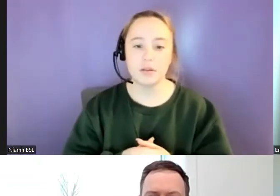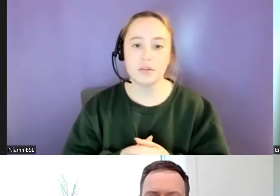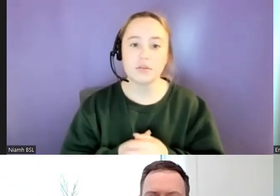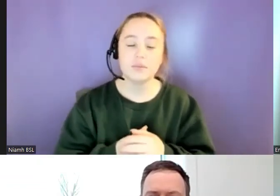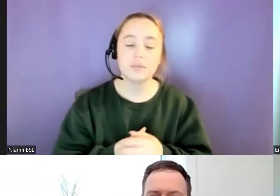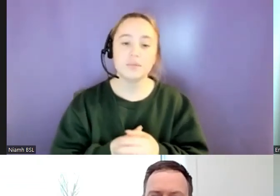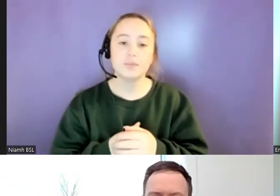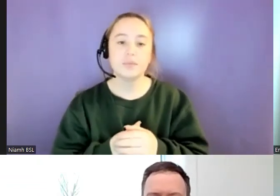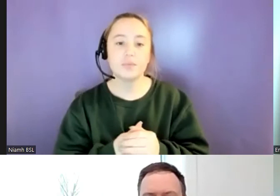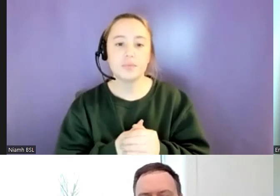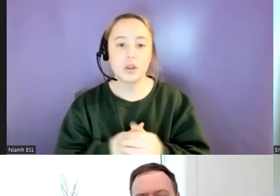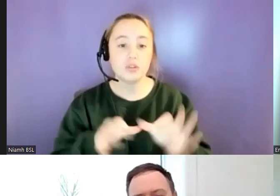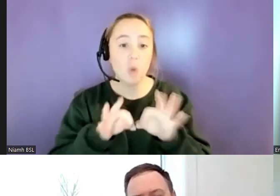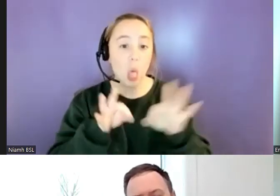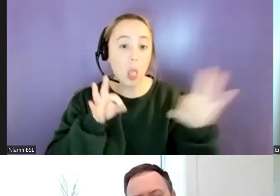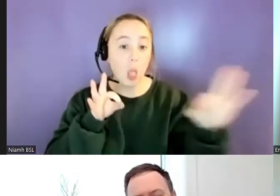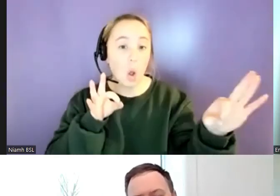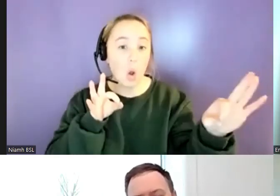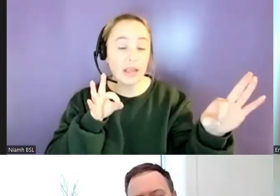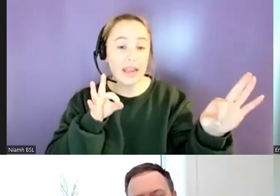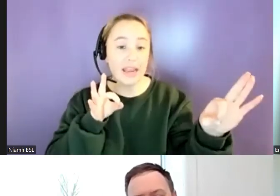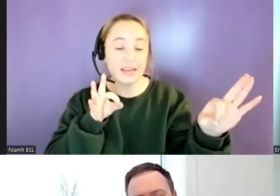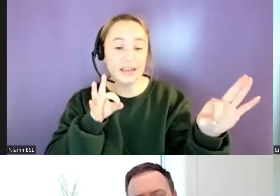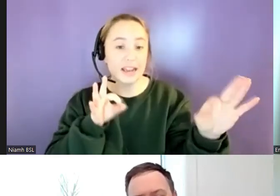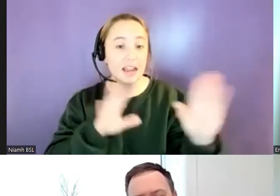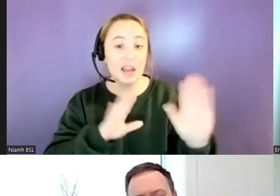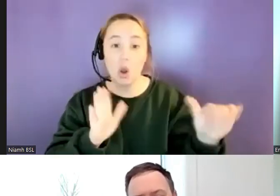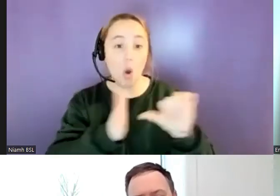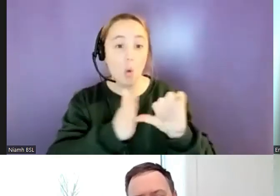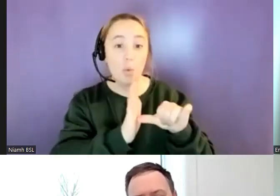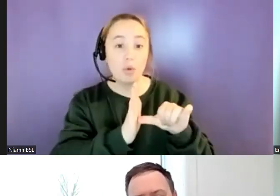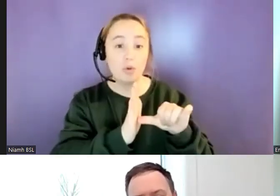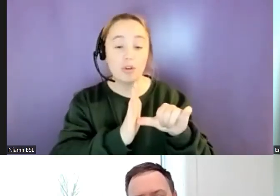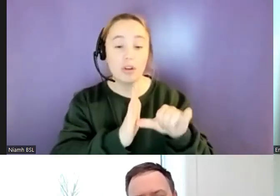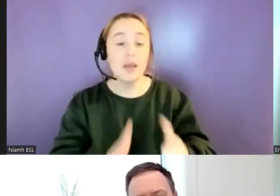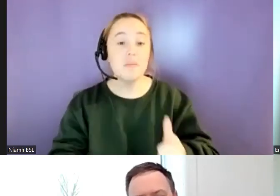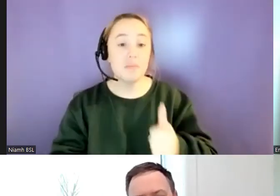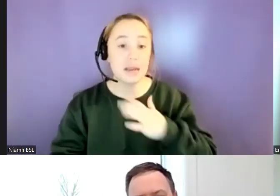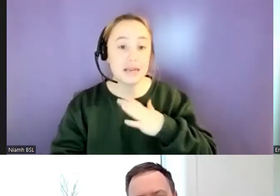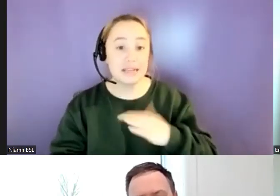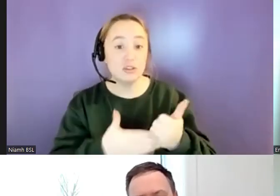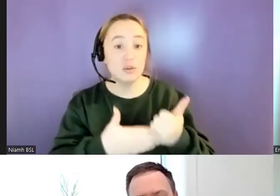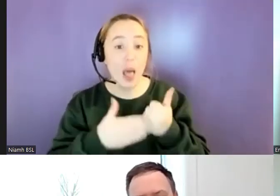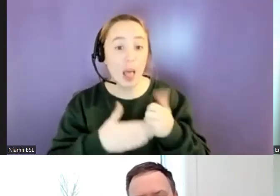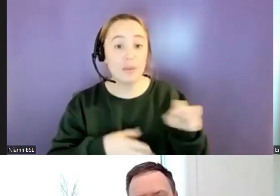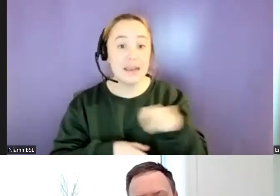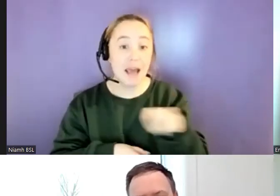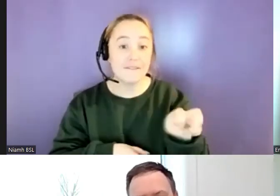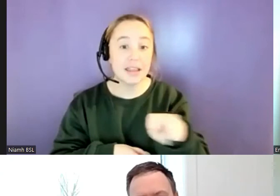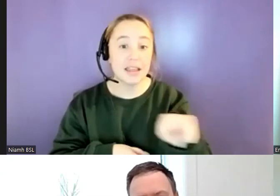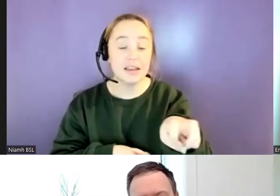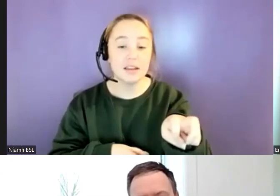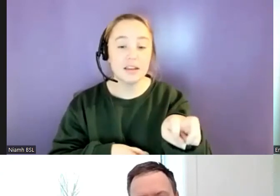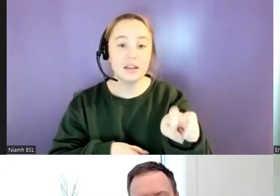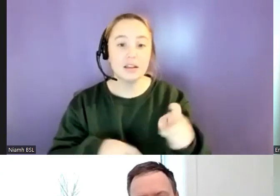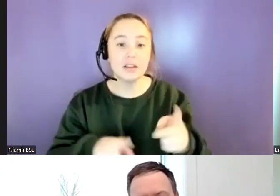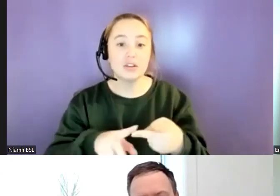end of it. Our long canes are there to help us navigate. So if you're